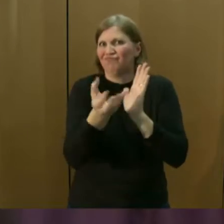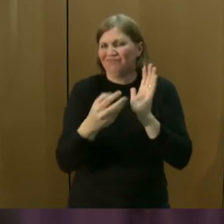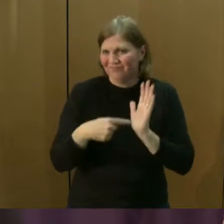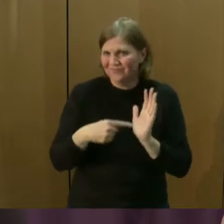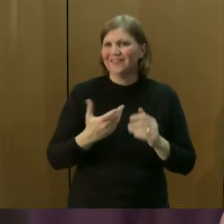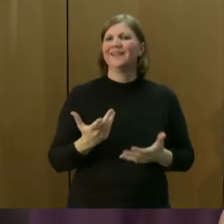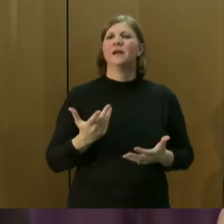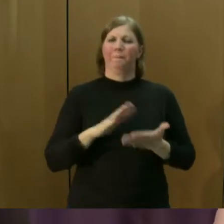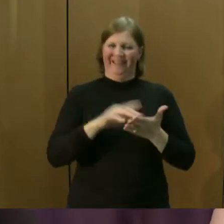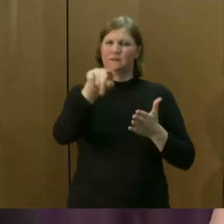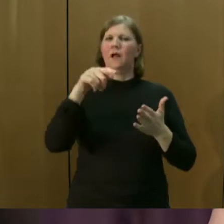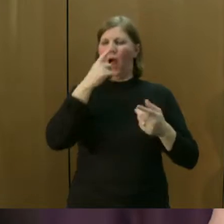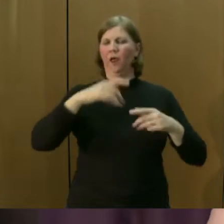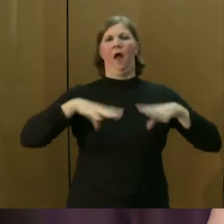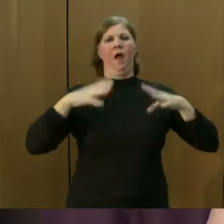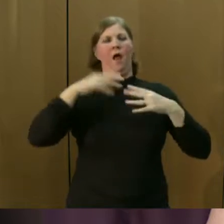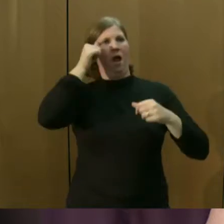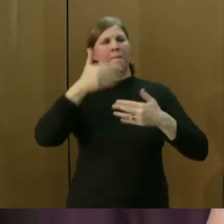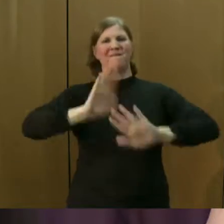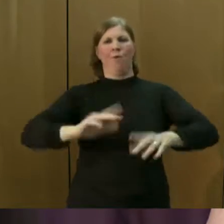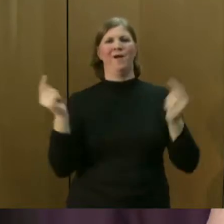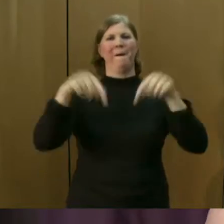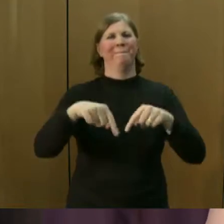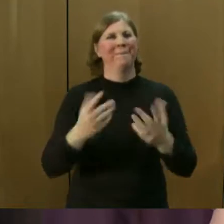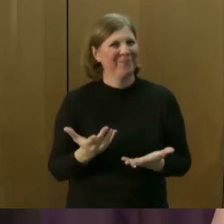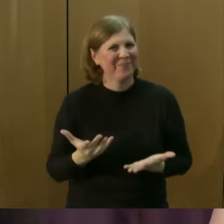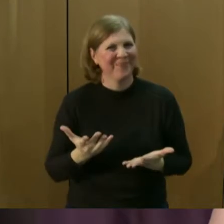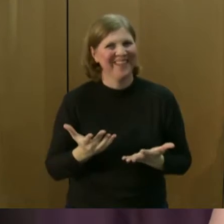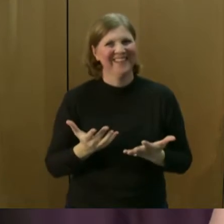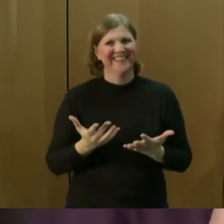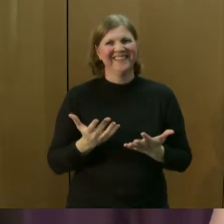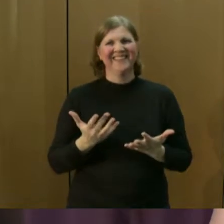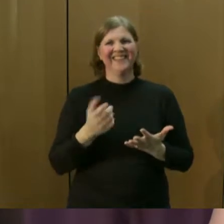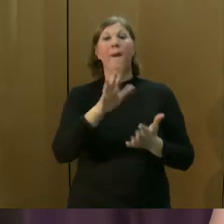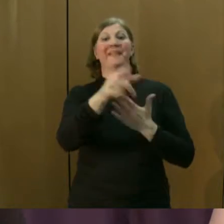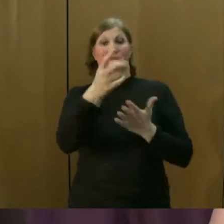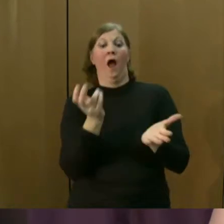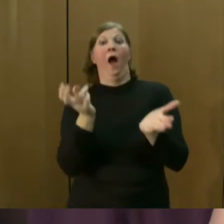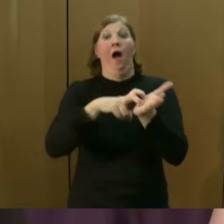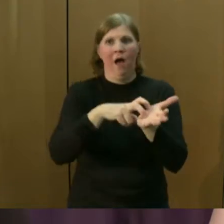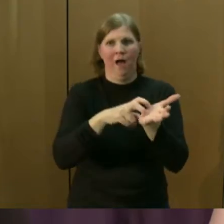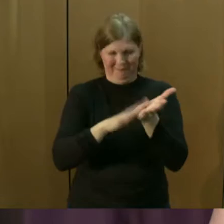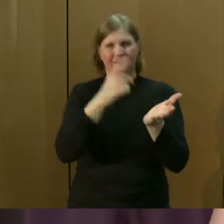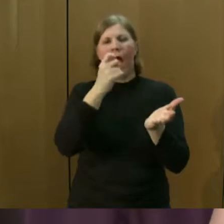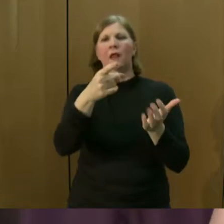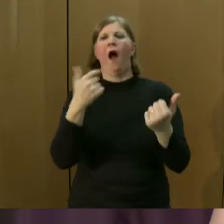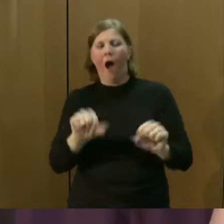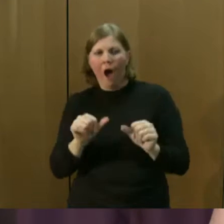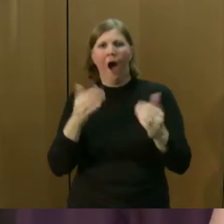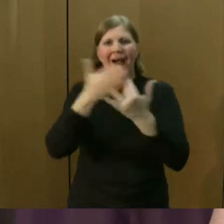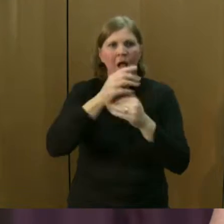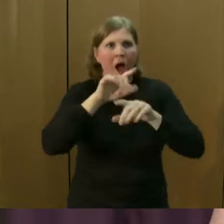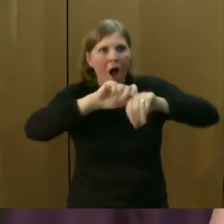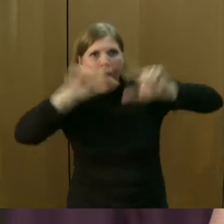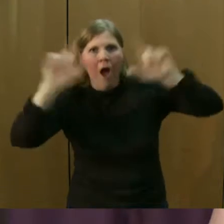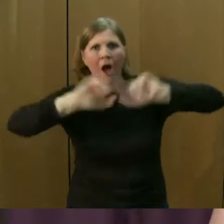After you've signed up to the mailing list, you'll get access to all sorts of guides and resources that are downloadable there. The first big thing you'll be thinking